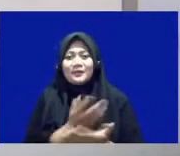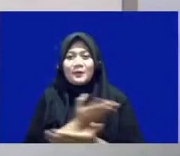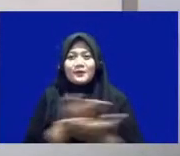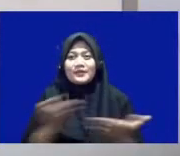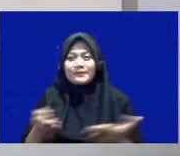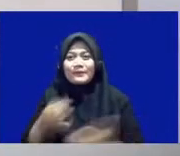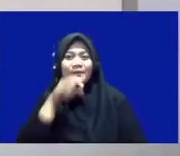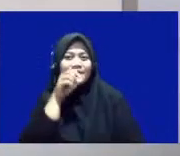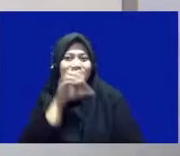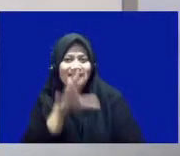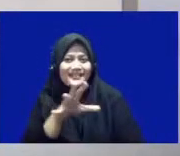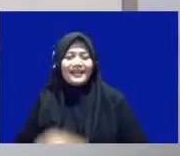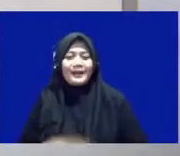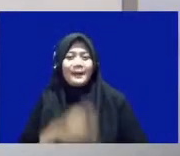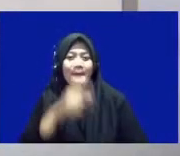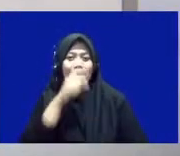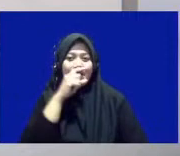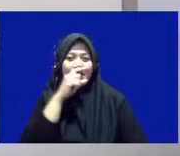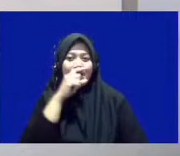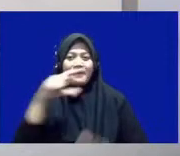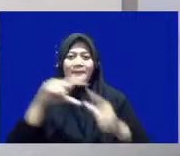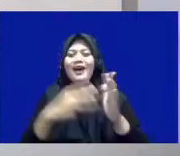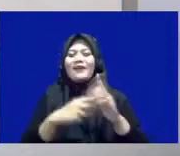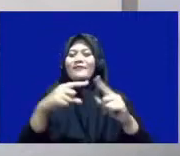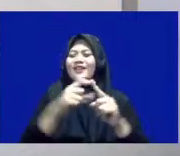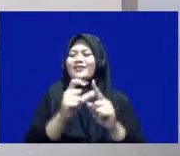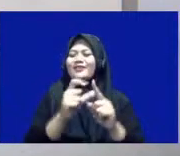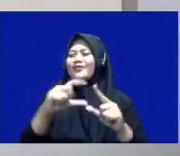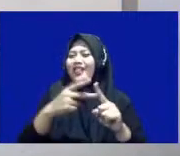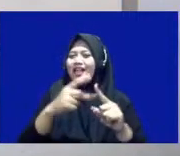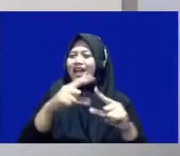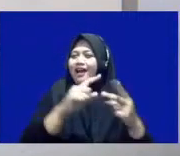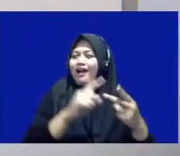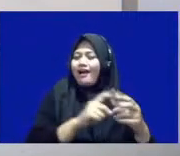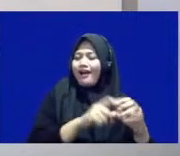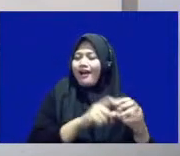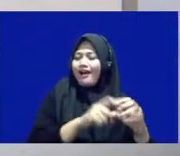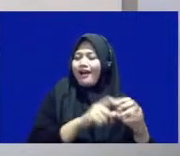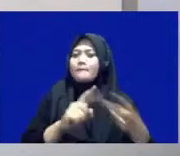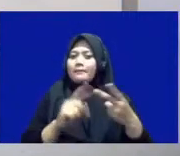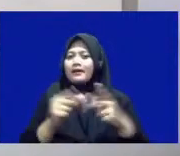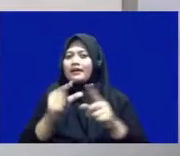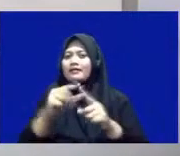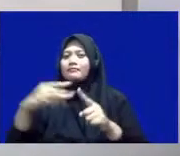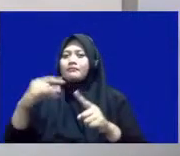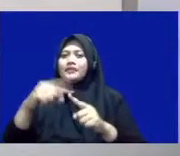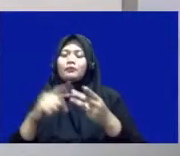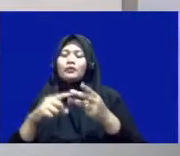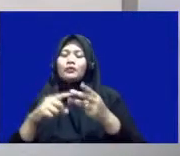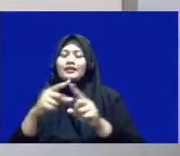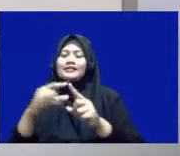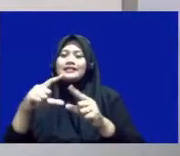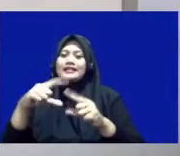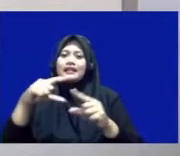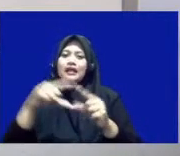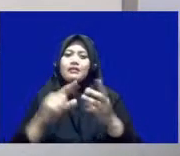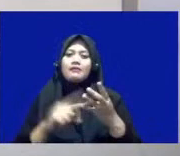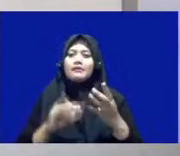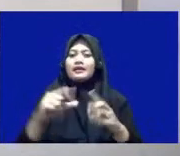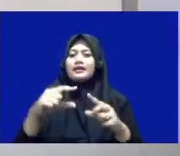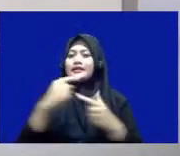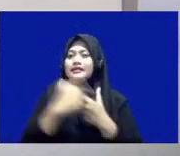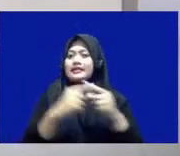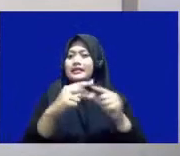Haq, Mr. Pitt Fogten, Ms. Krista Rader, Mr. Ian Kusmadiana, and also our moderator for this